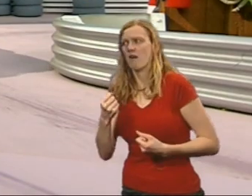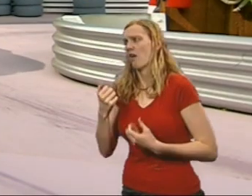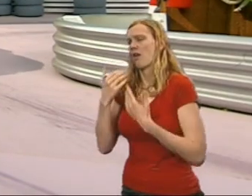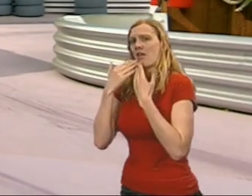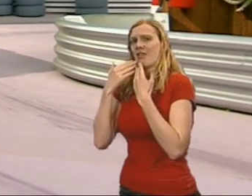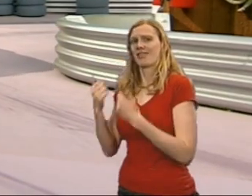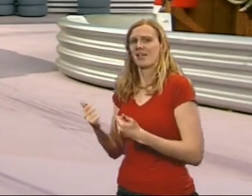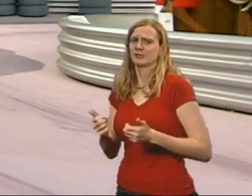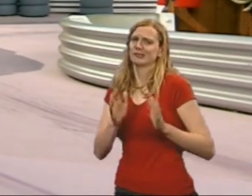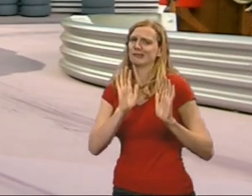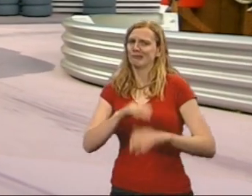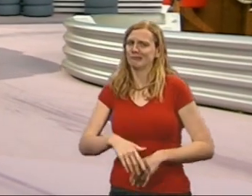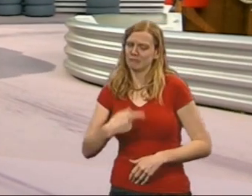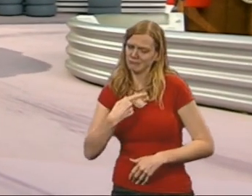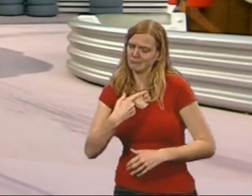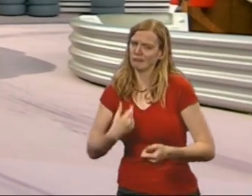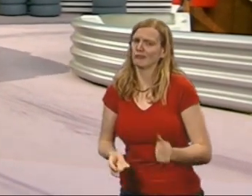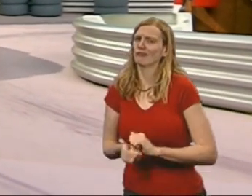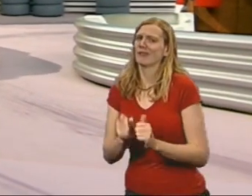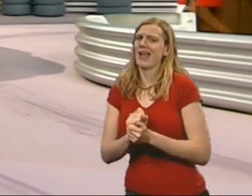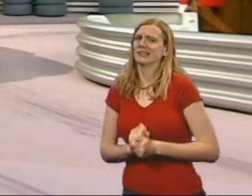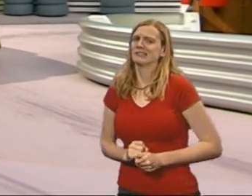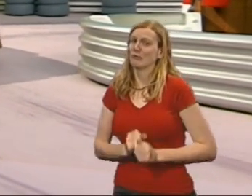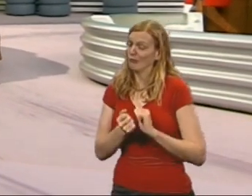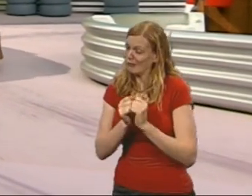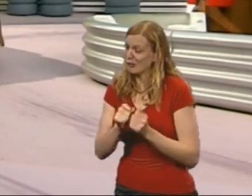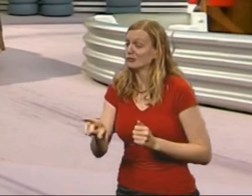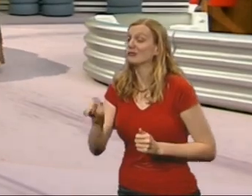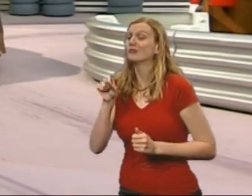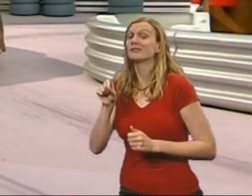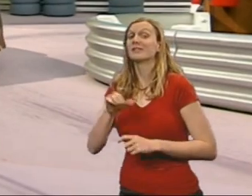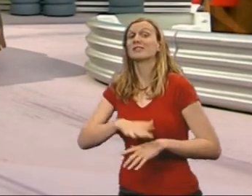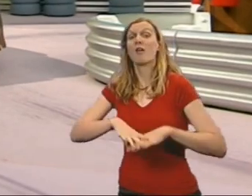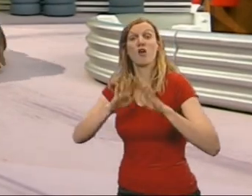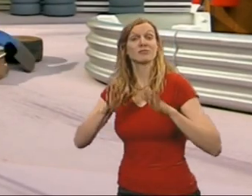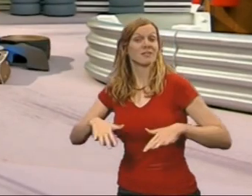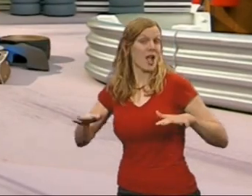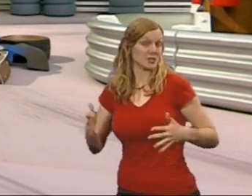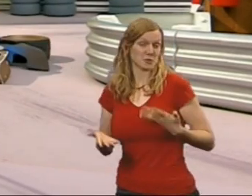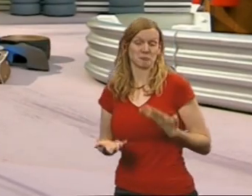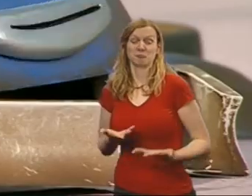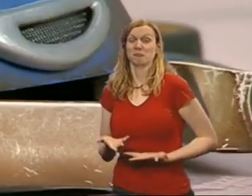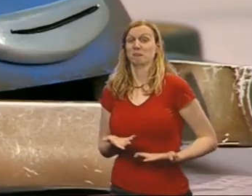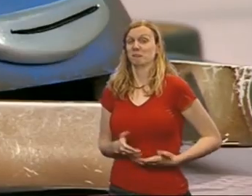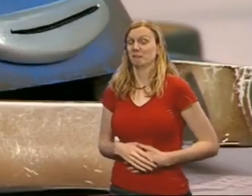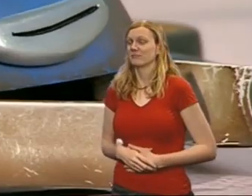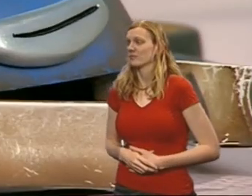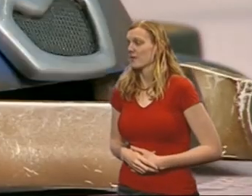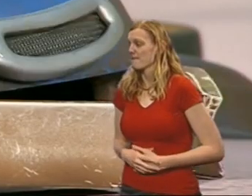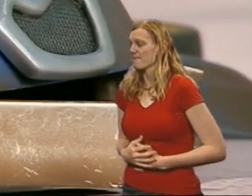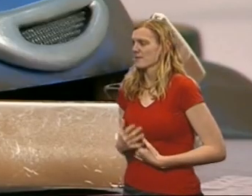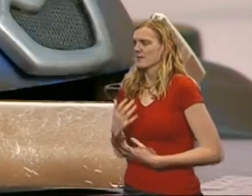I'd do anything for a buddy. Especially a buddy who chooses the countryside.